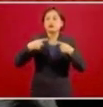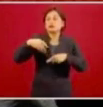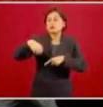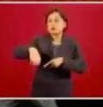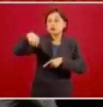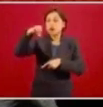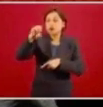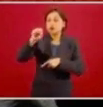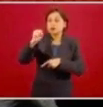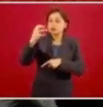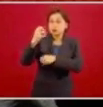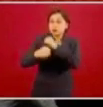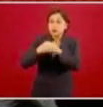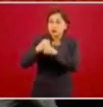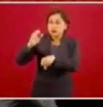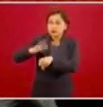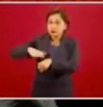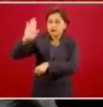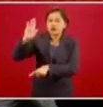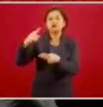suspension of work activities